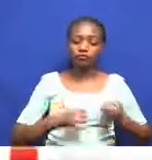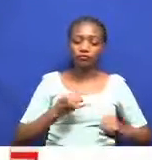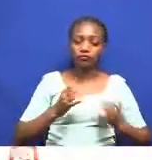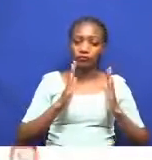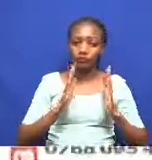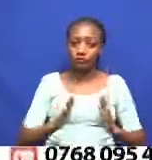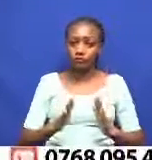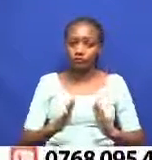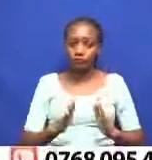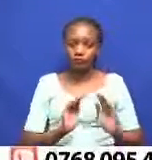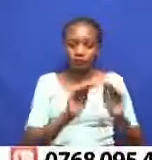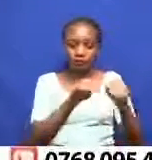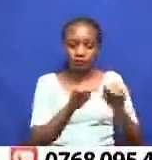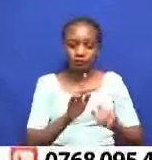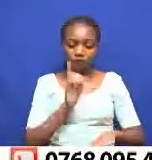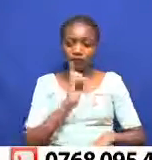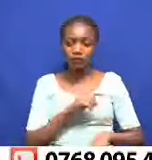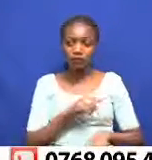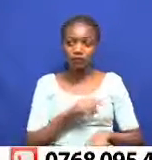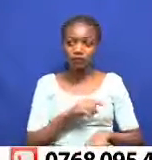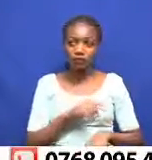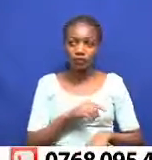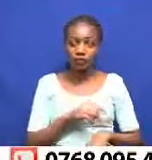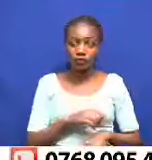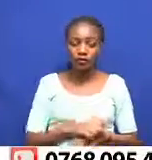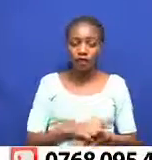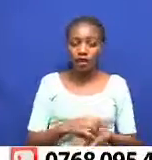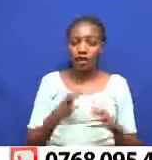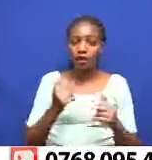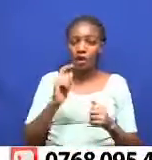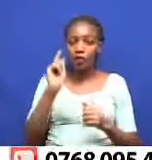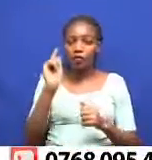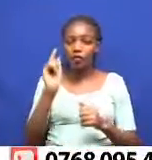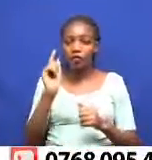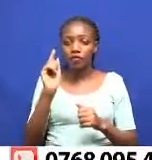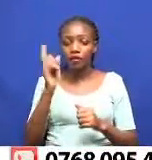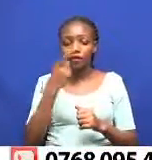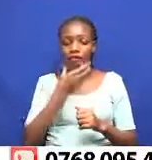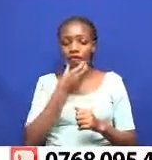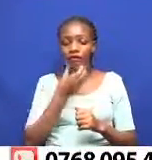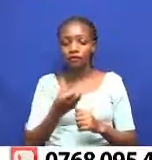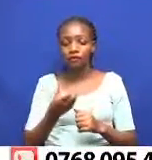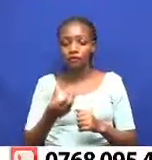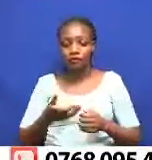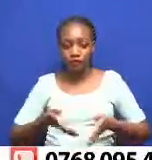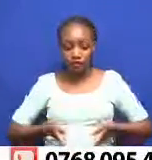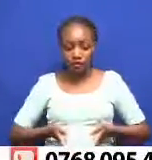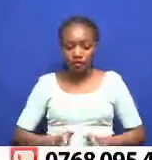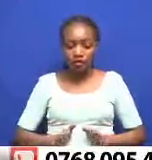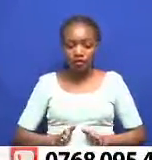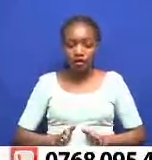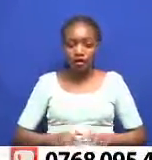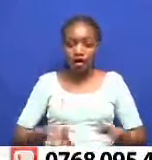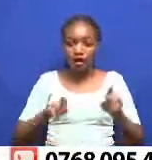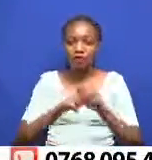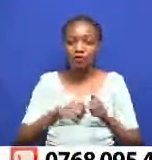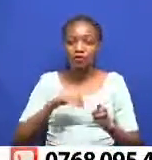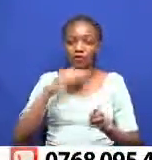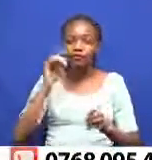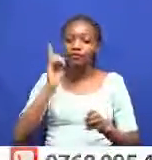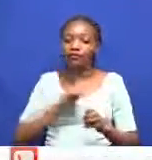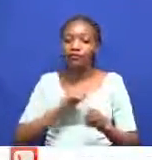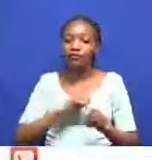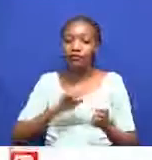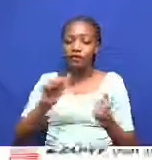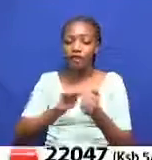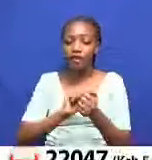laid to rest. Bukeko is the firstborn son to Mr. Cosmas Bukeko Wafula. Papa Shirandula passed on Friday